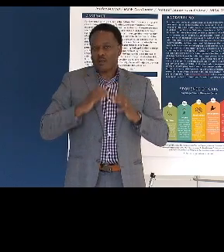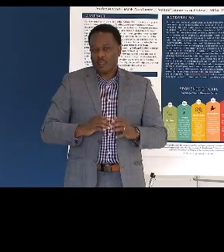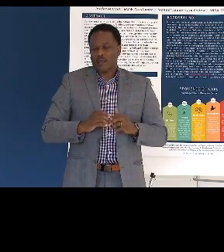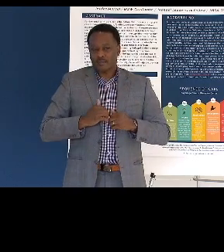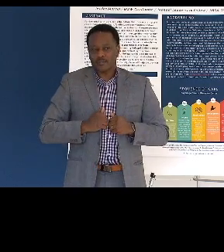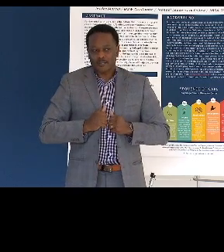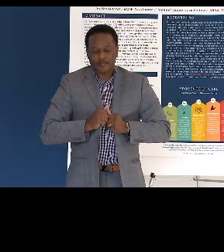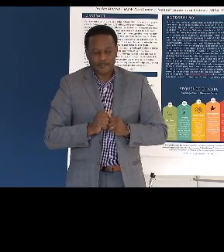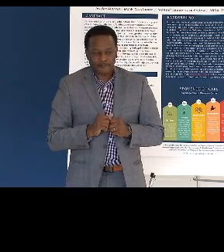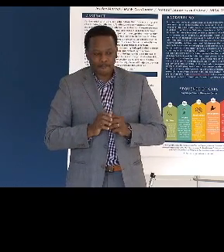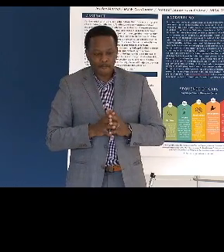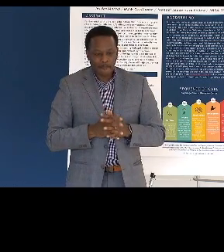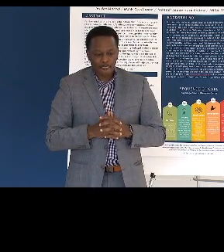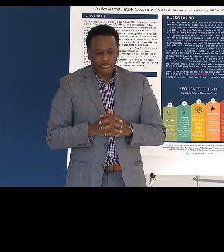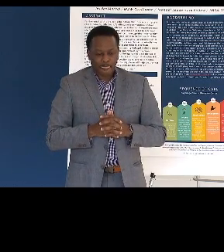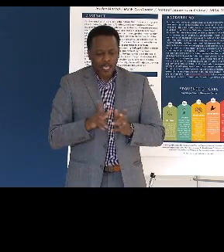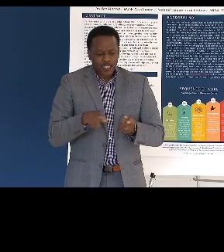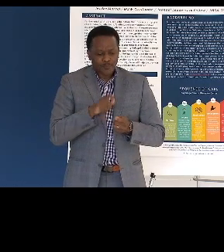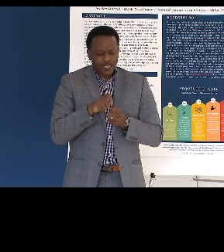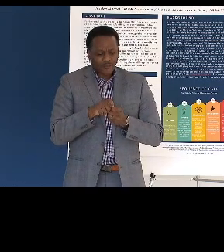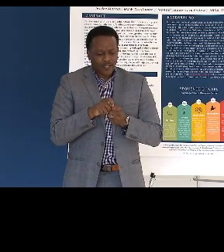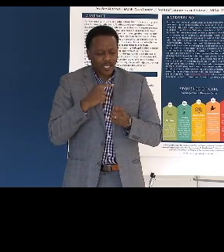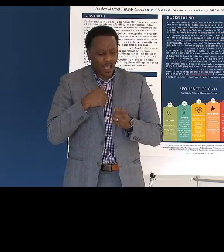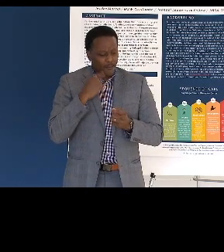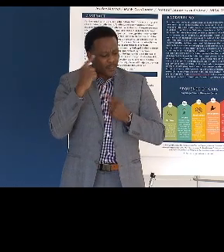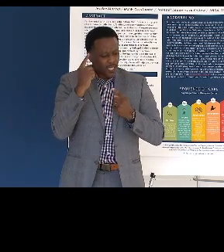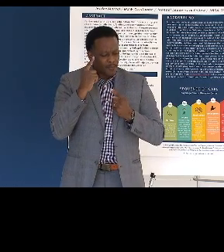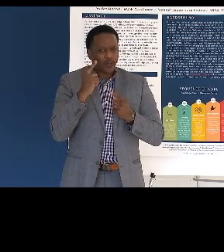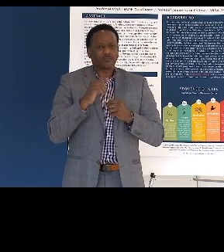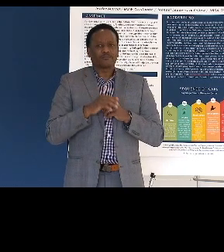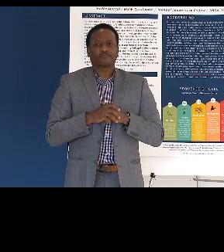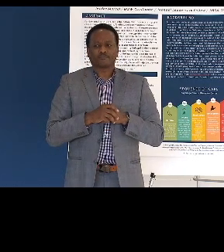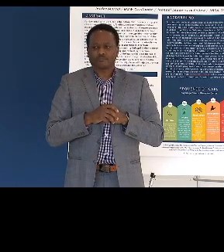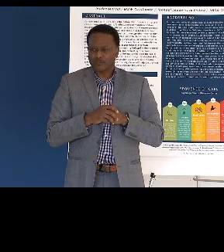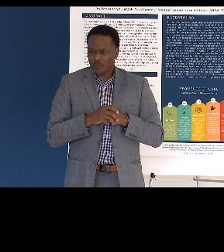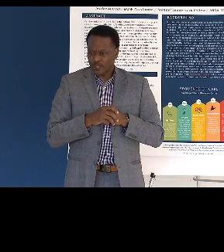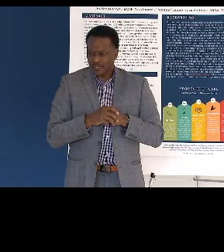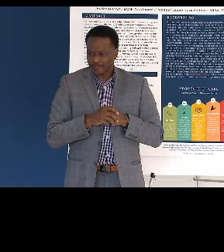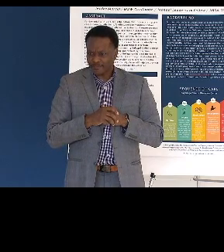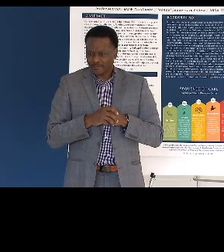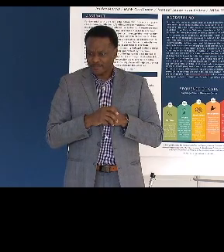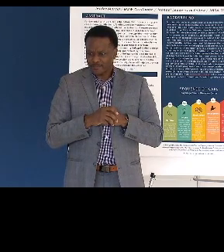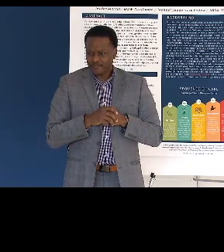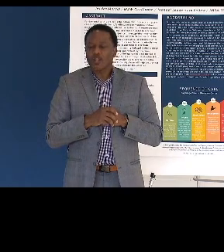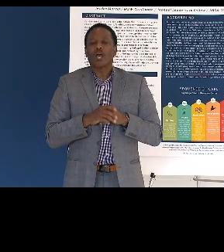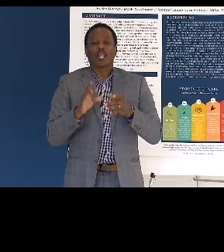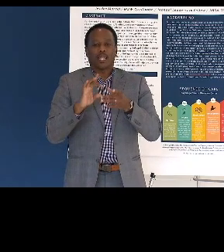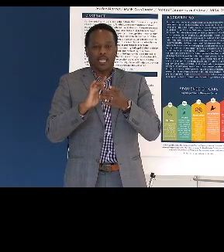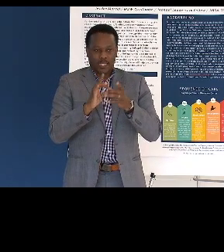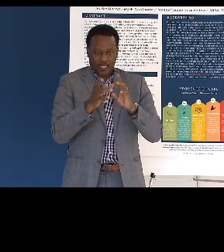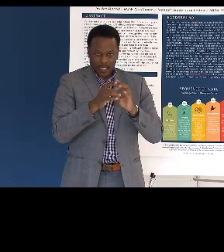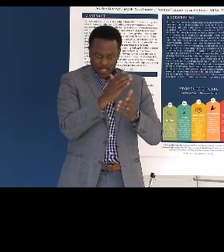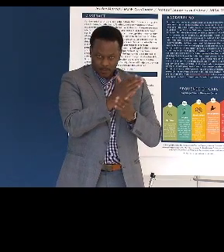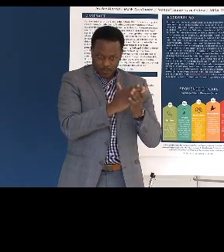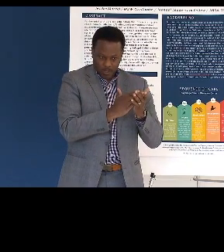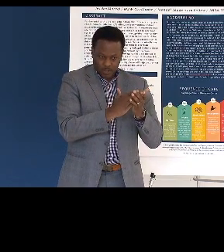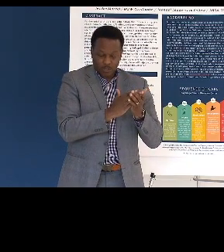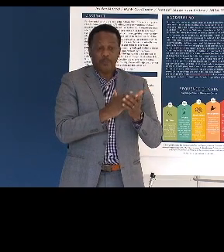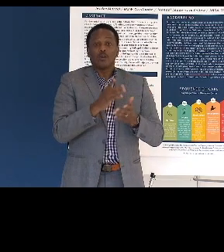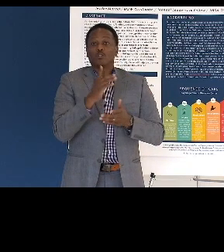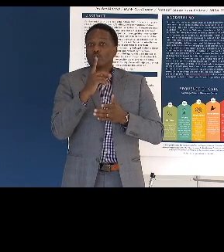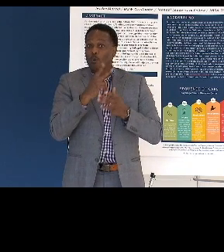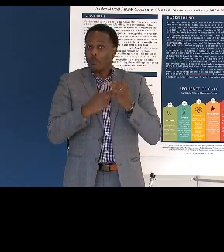In particular, I'm curious about the linkage piece because our client population is really high need, both in behavioral health